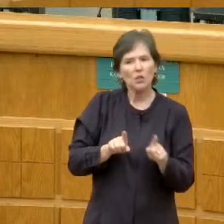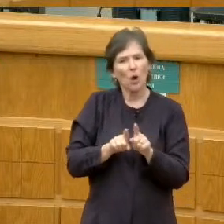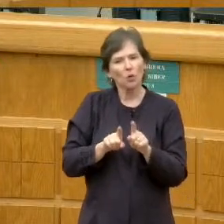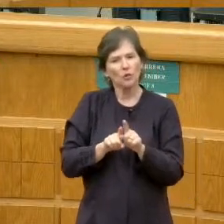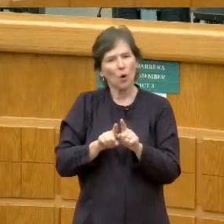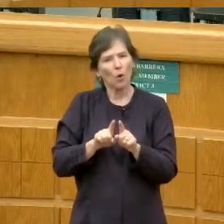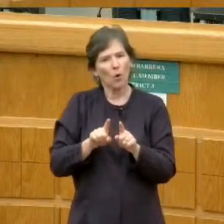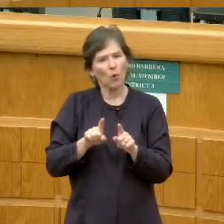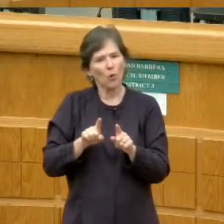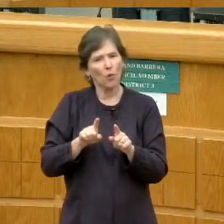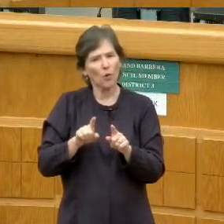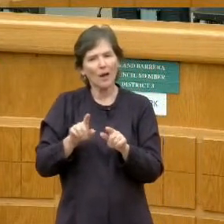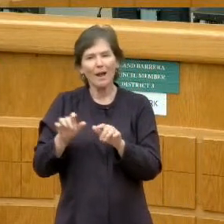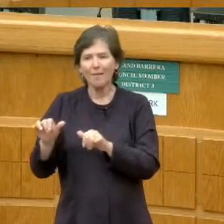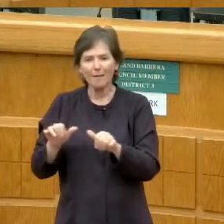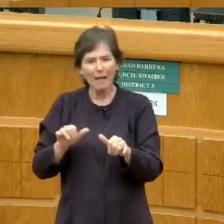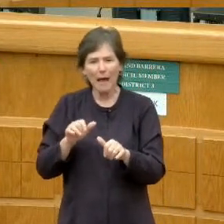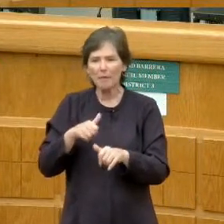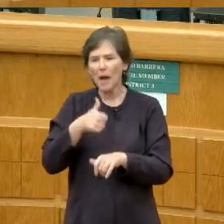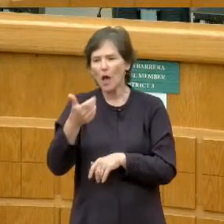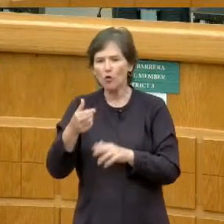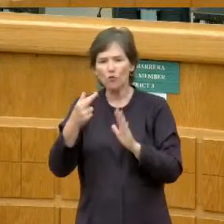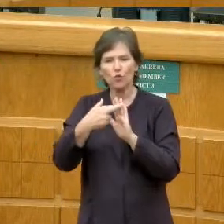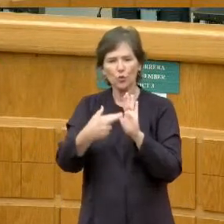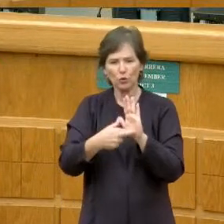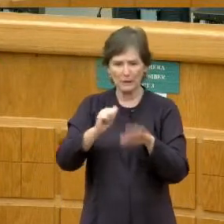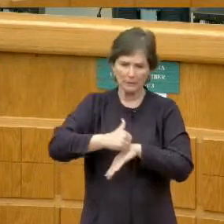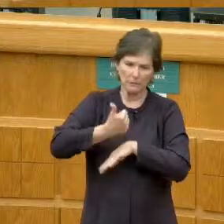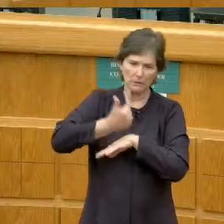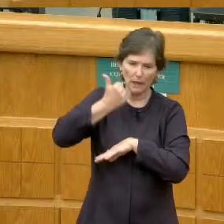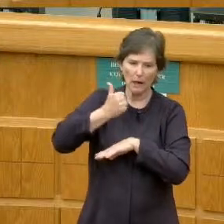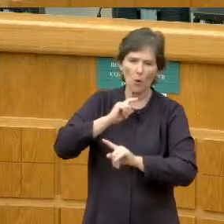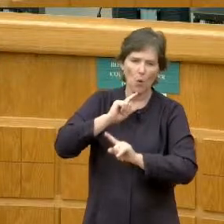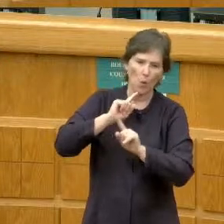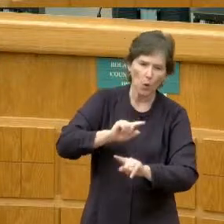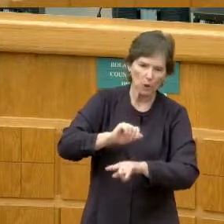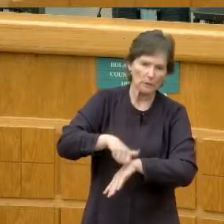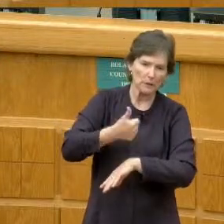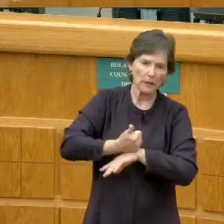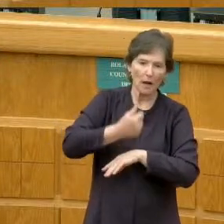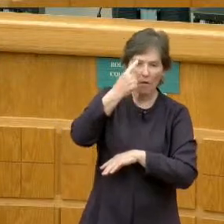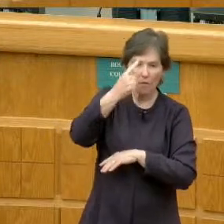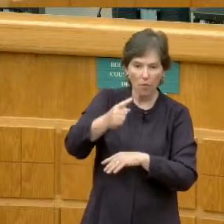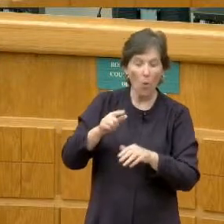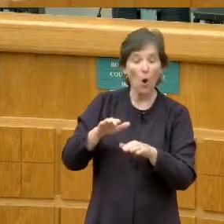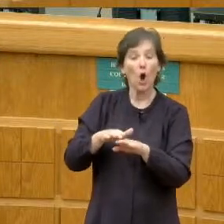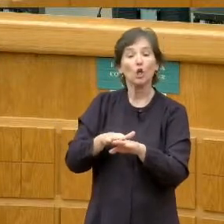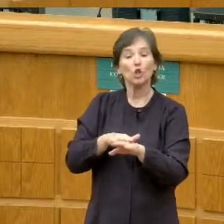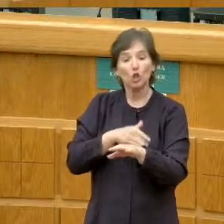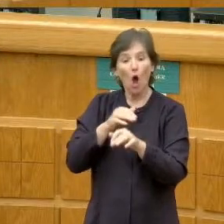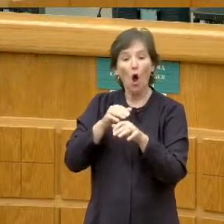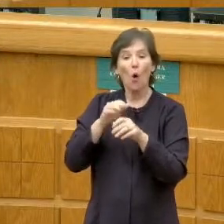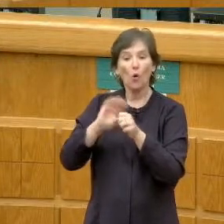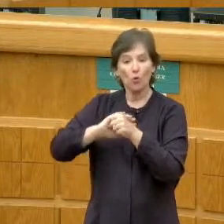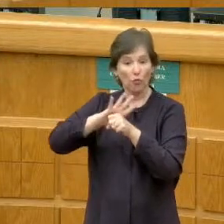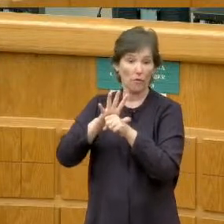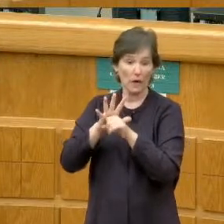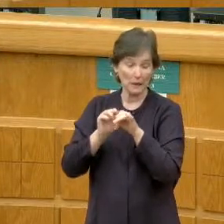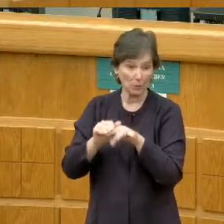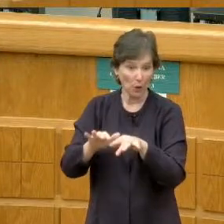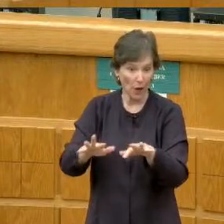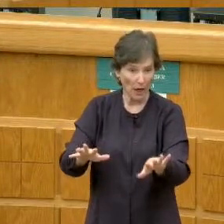place to slow the spread of the coronavirus. So I'd like to focus on that, this need for